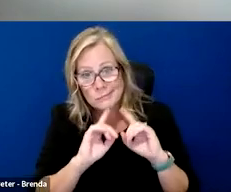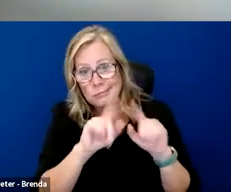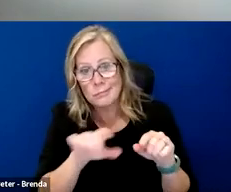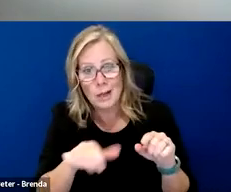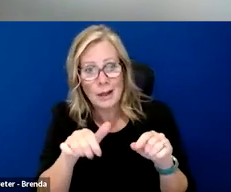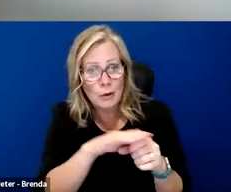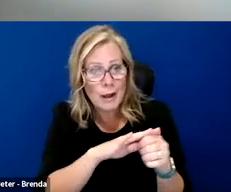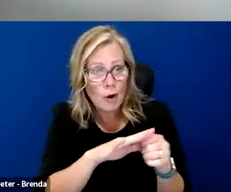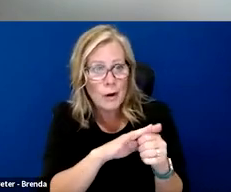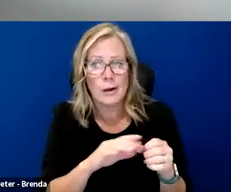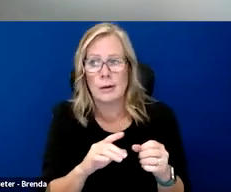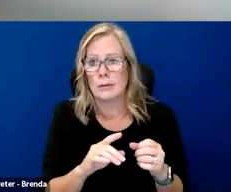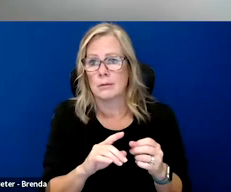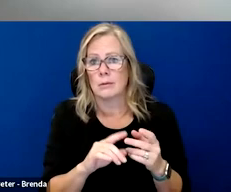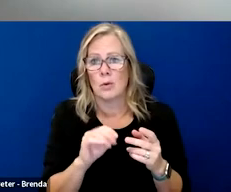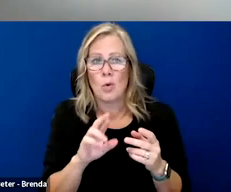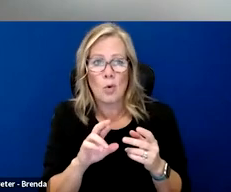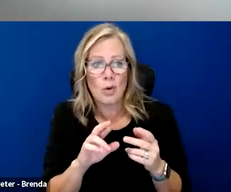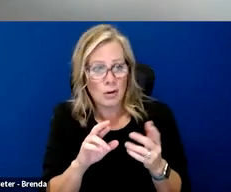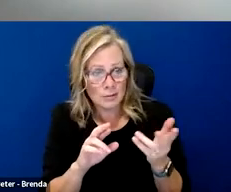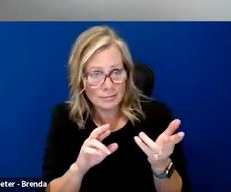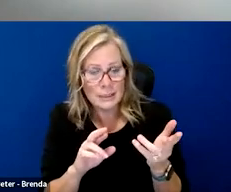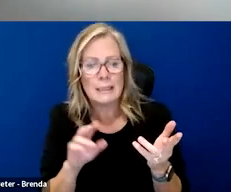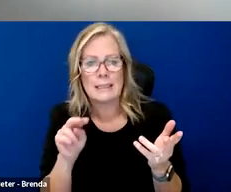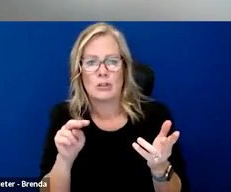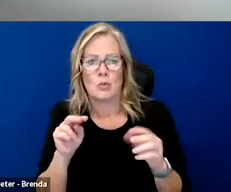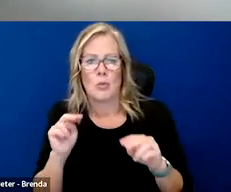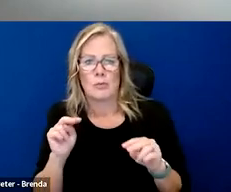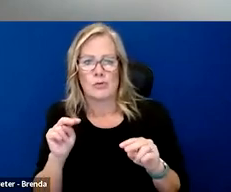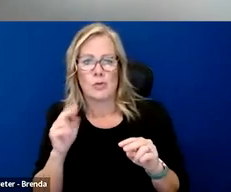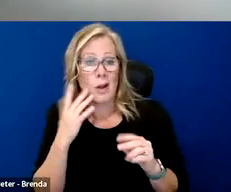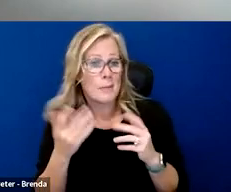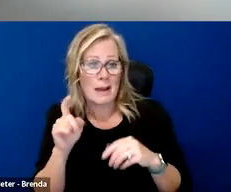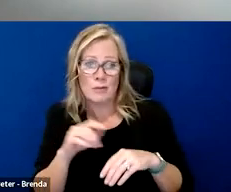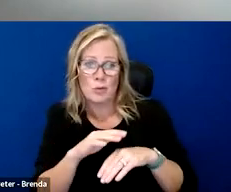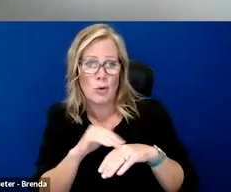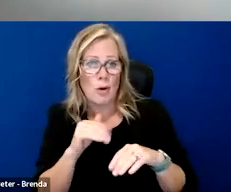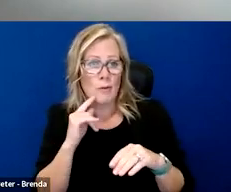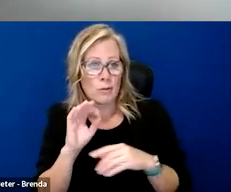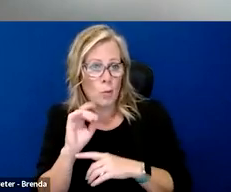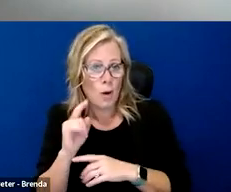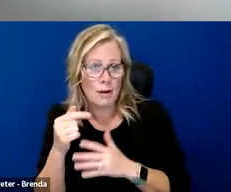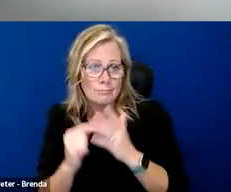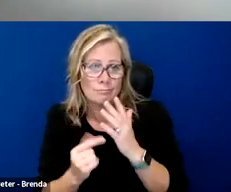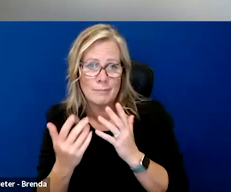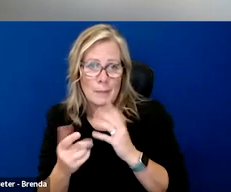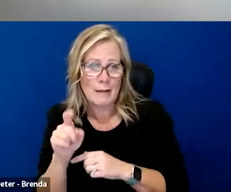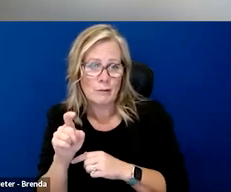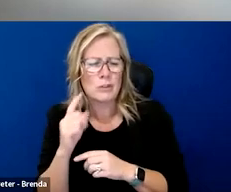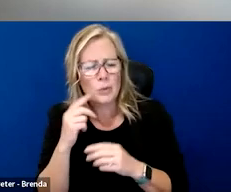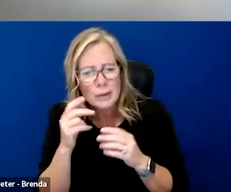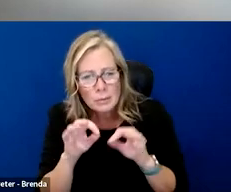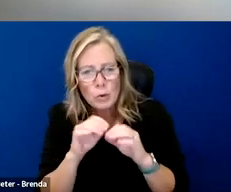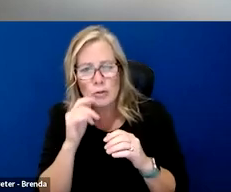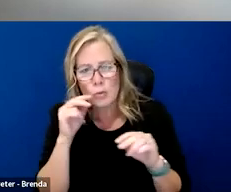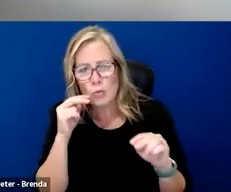this is when medical attention can become very important. In the case of heat stroke, the reason that I described that as an important